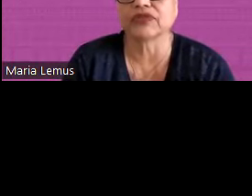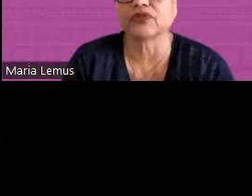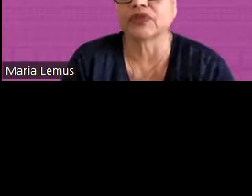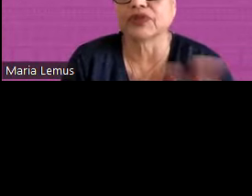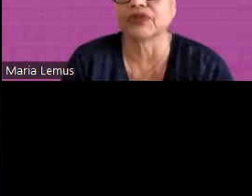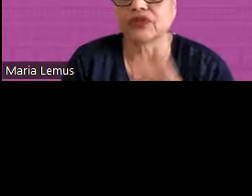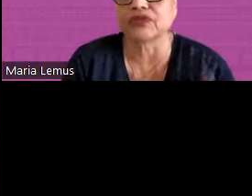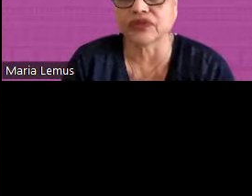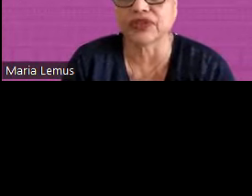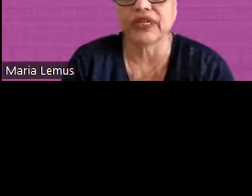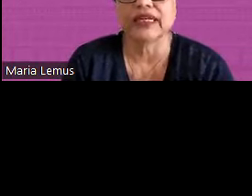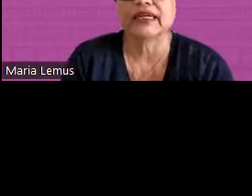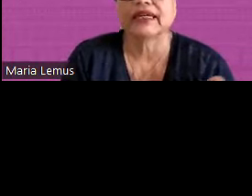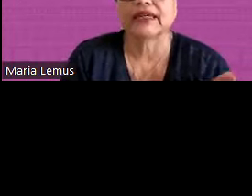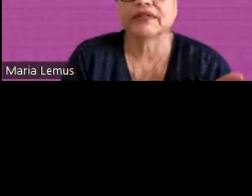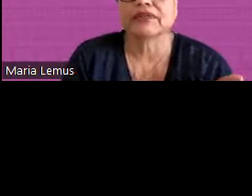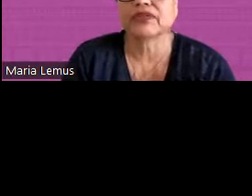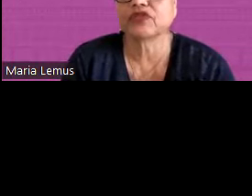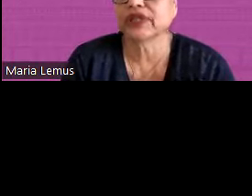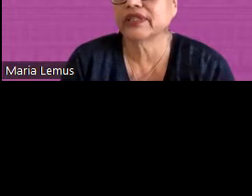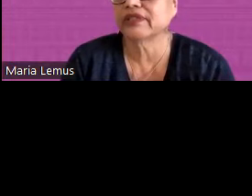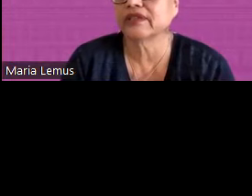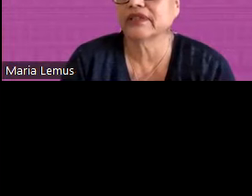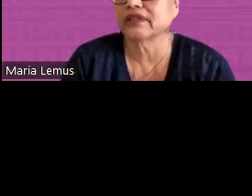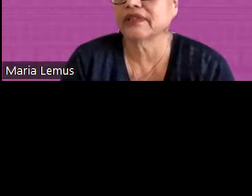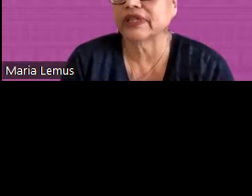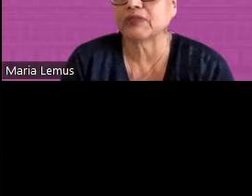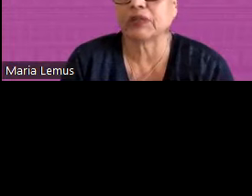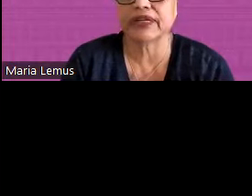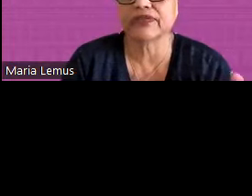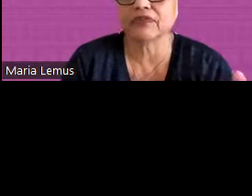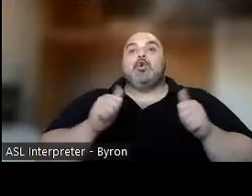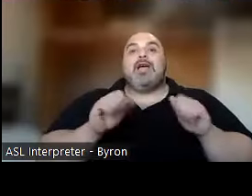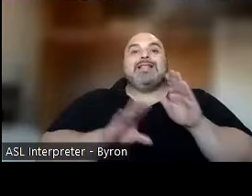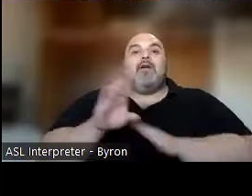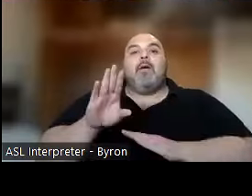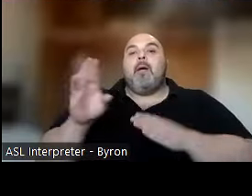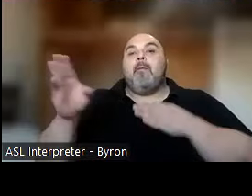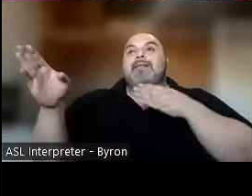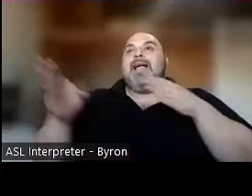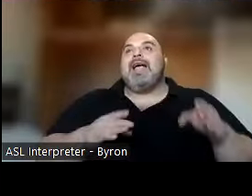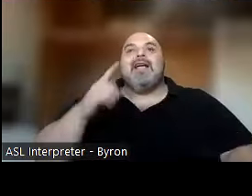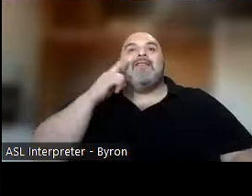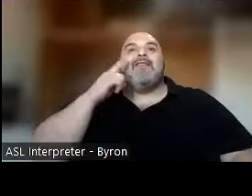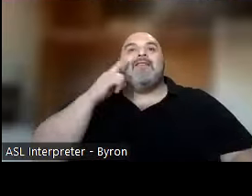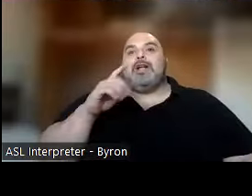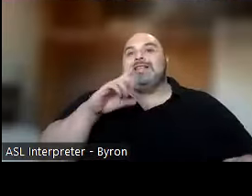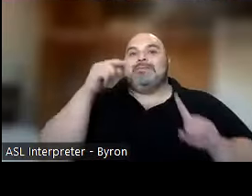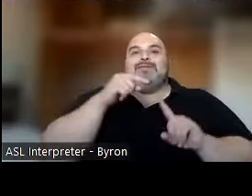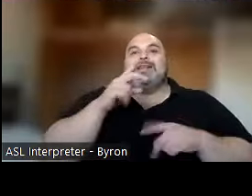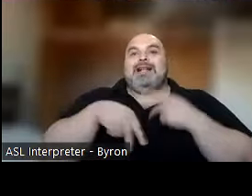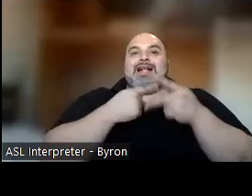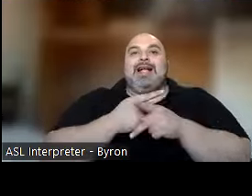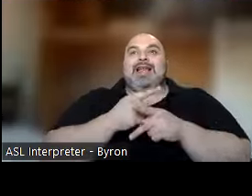offered to us when we're so diverse. You try to develop a plan for a Mixteco community that doesn't